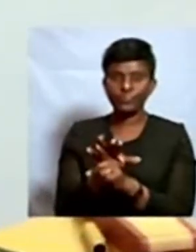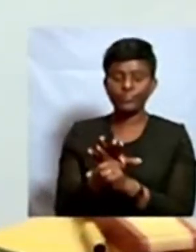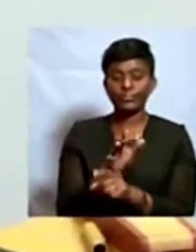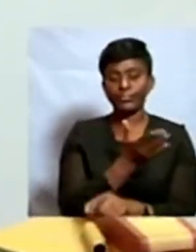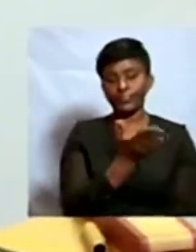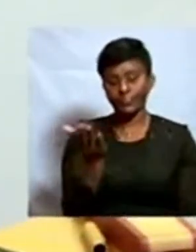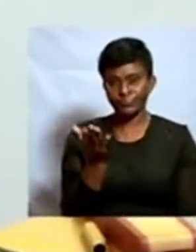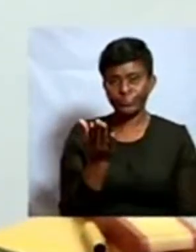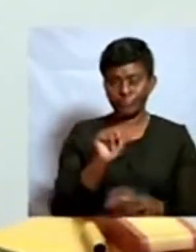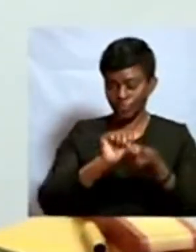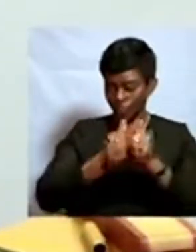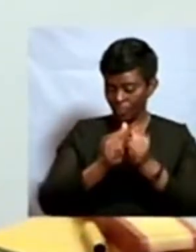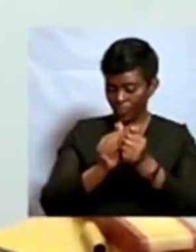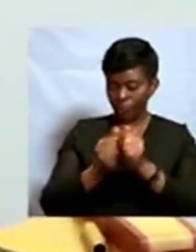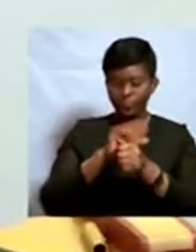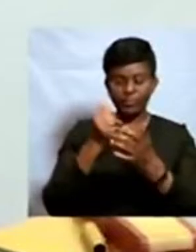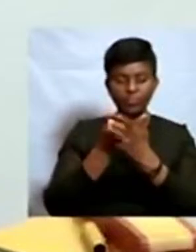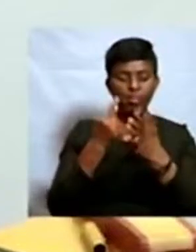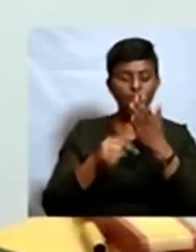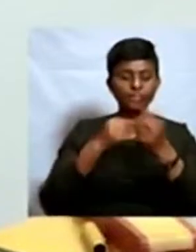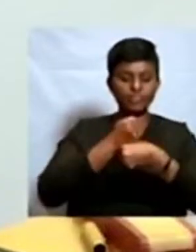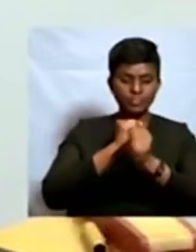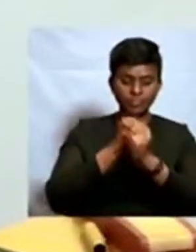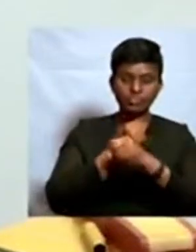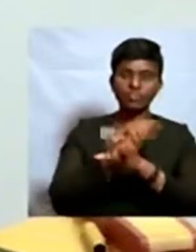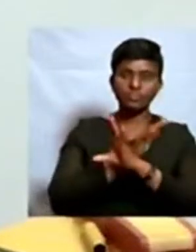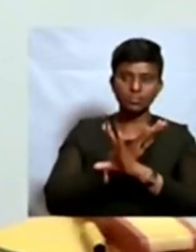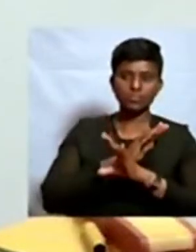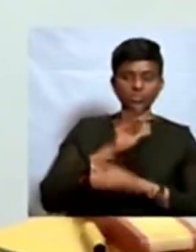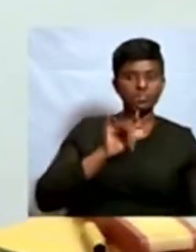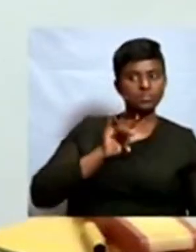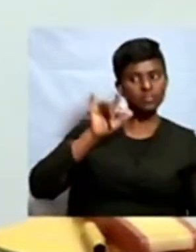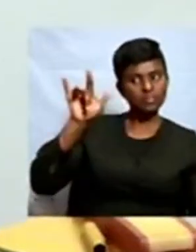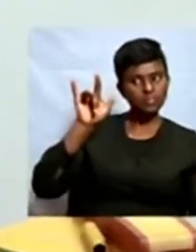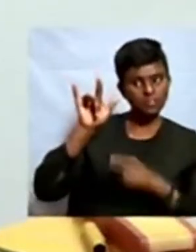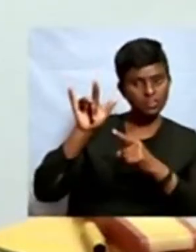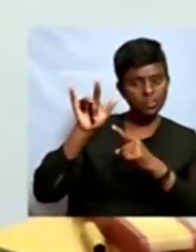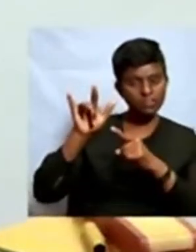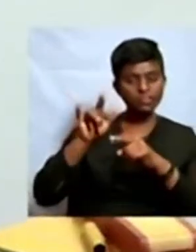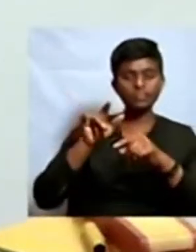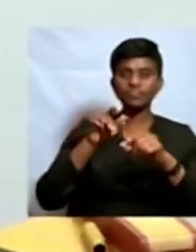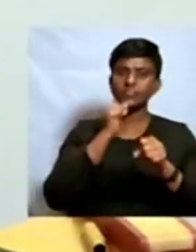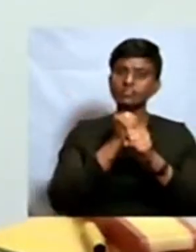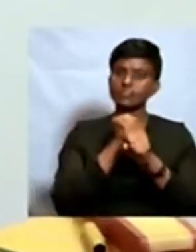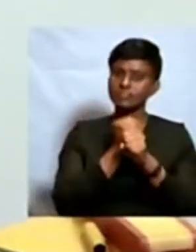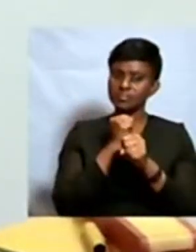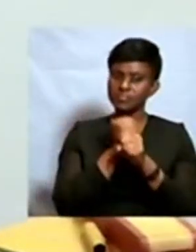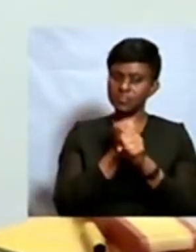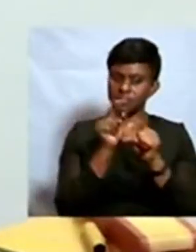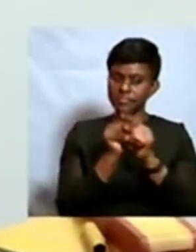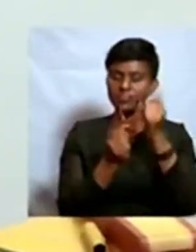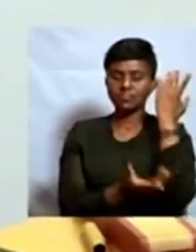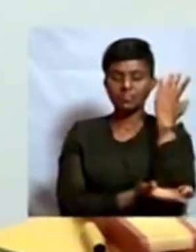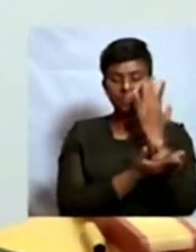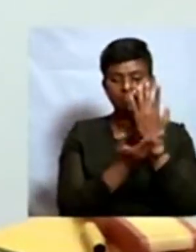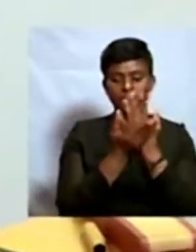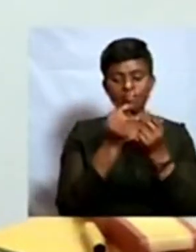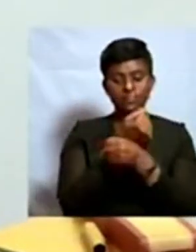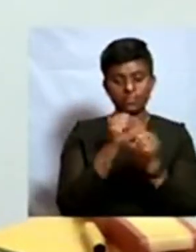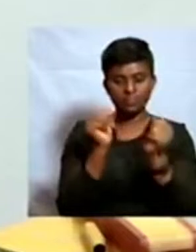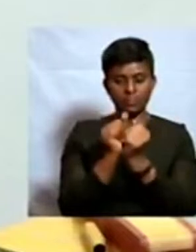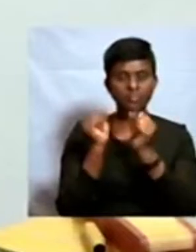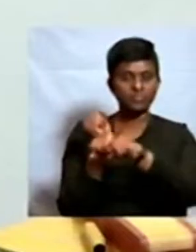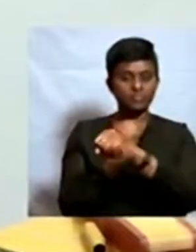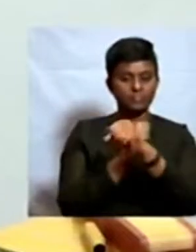these amendments collectively aim to modernize Zambia's civil aviation regulatory framework, improve safety and security